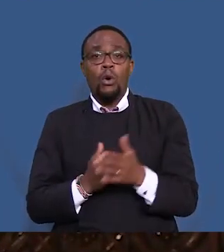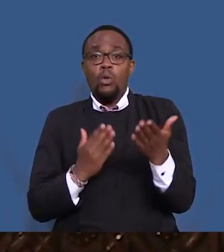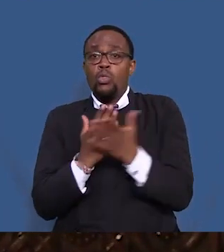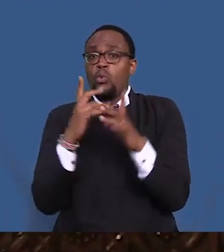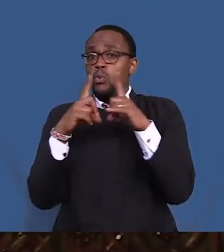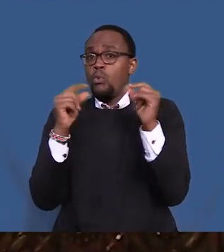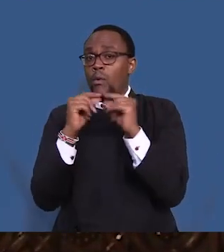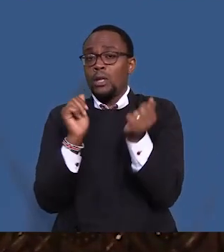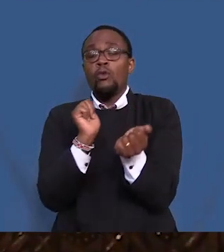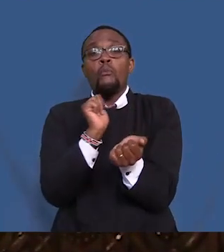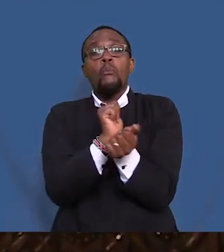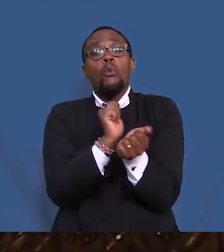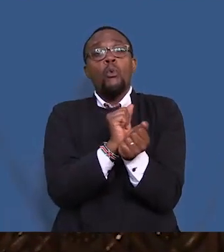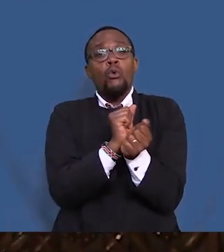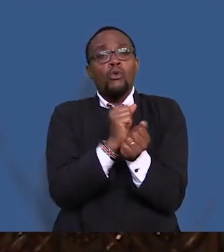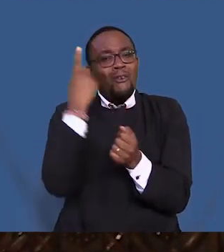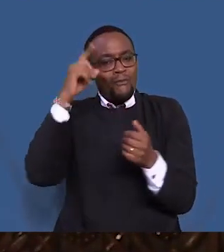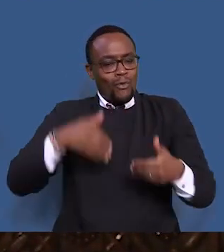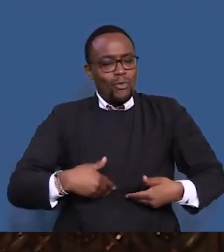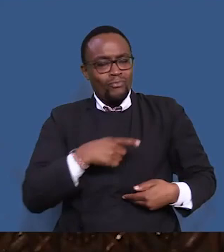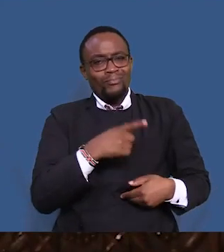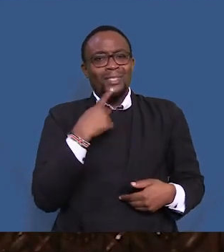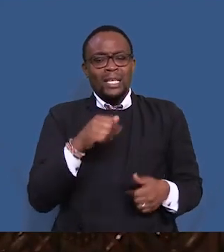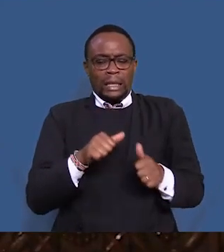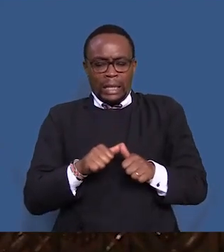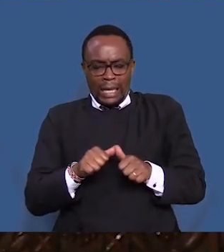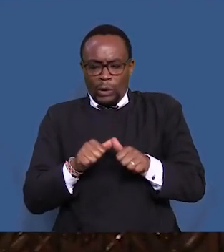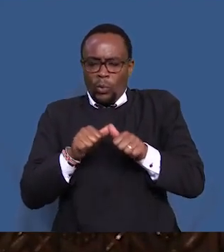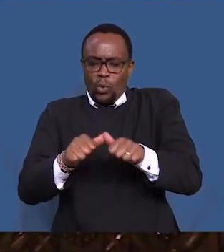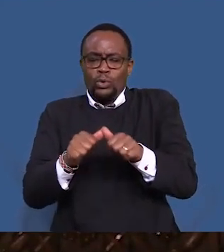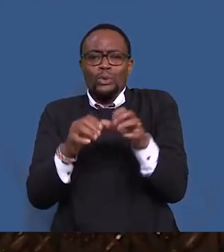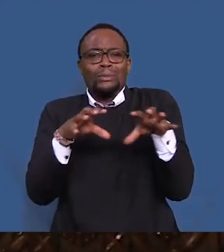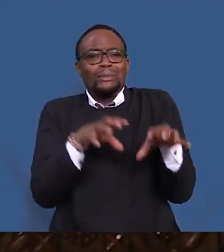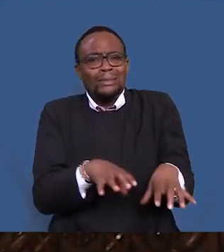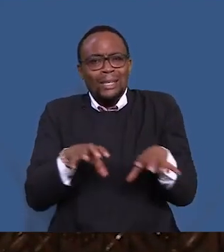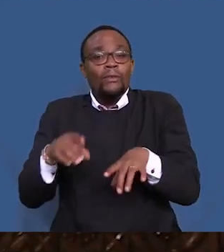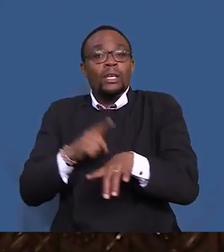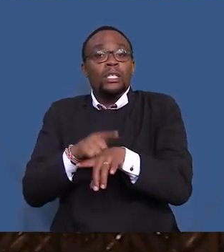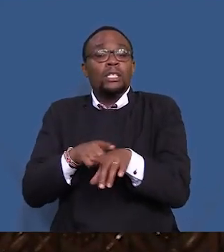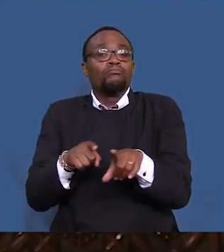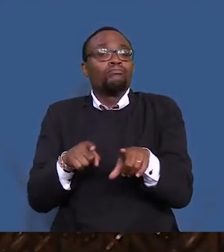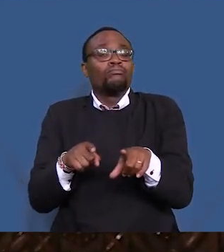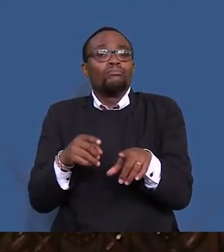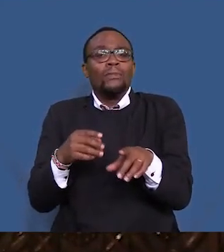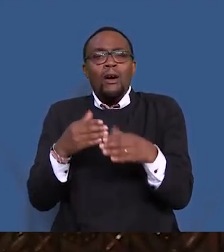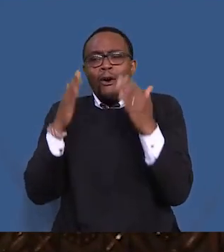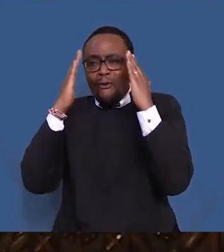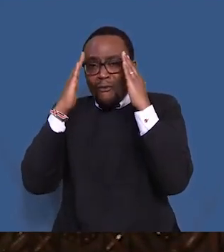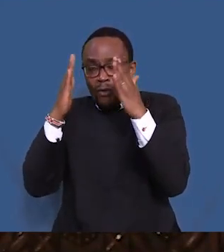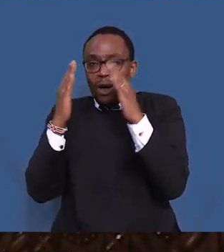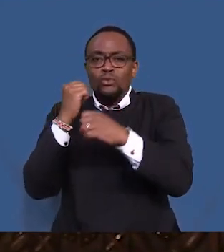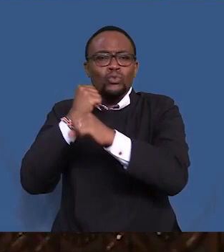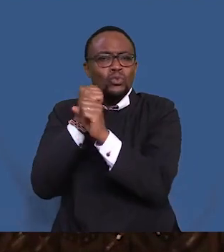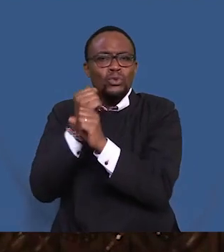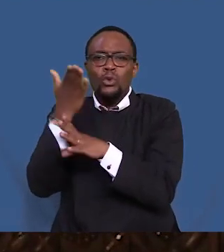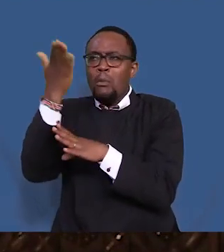through the words of Paul to Timothy, endure hardness as a good soldier. Be dedicated to the cause of